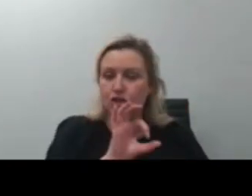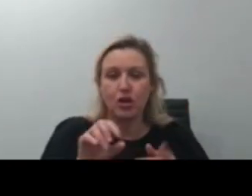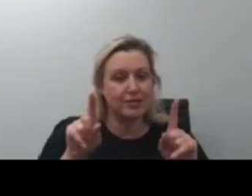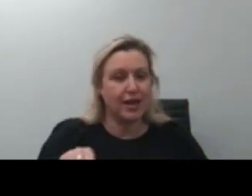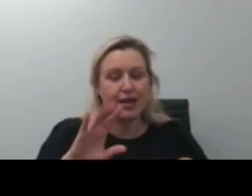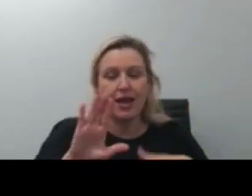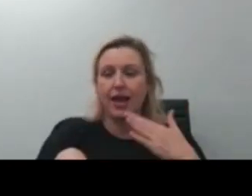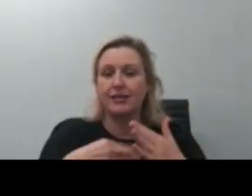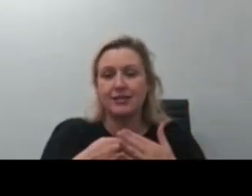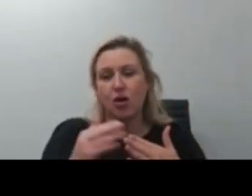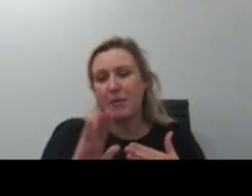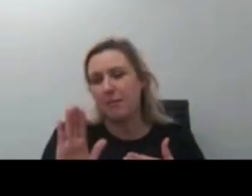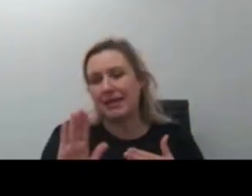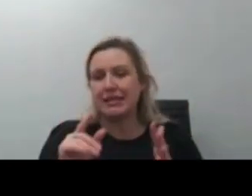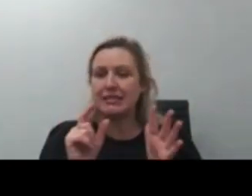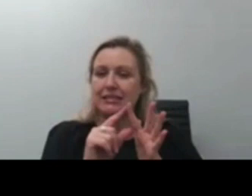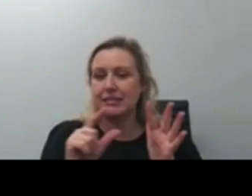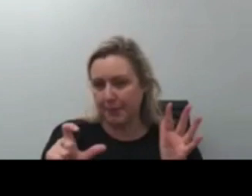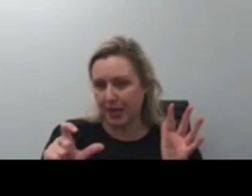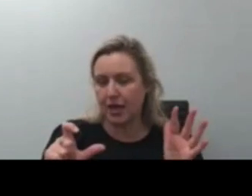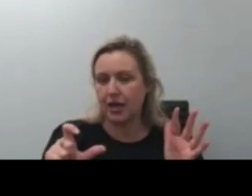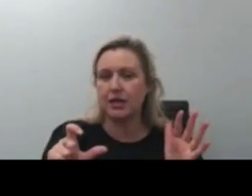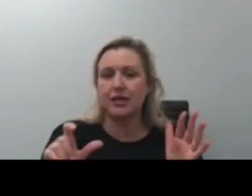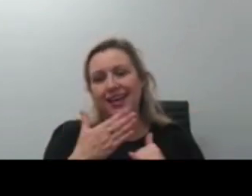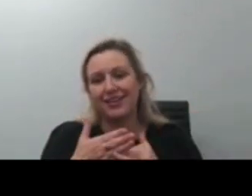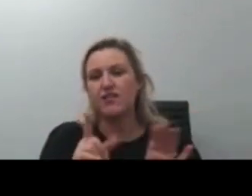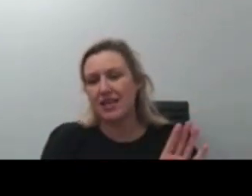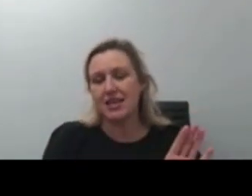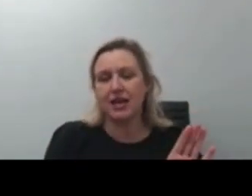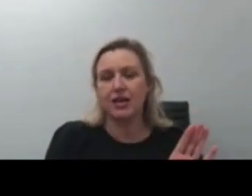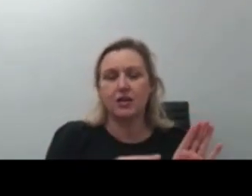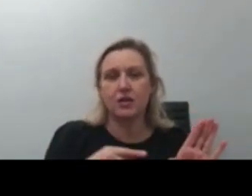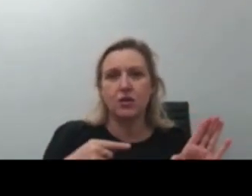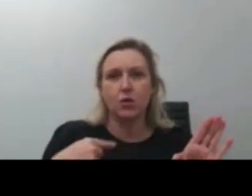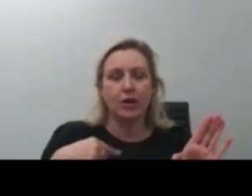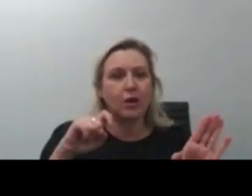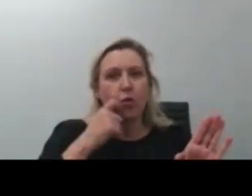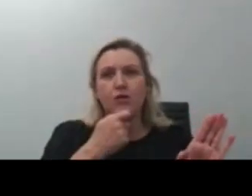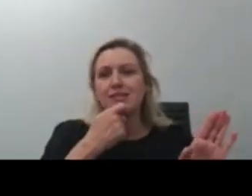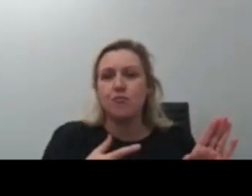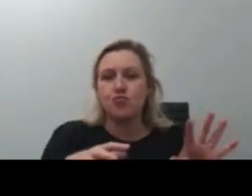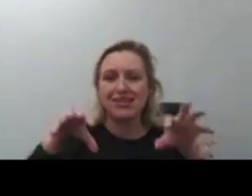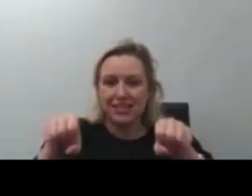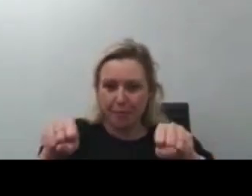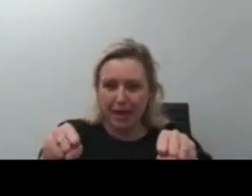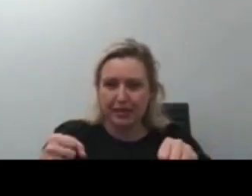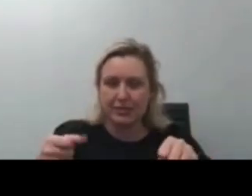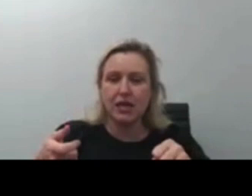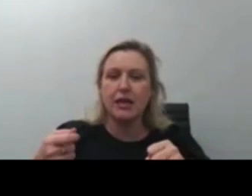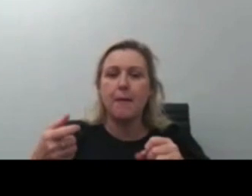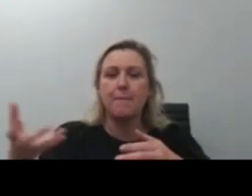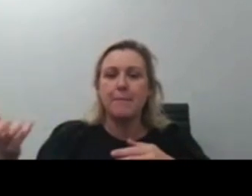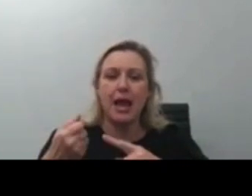until maybe December, or at least the end of the year, we are going to temporarily suspend the payment in arrears